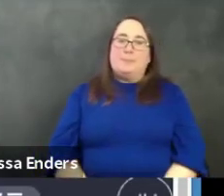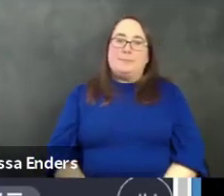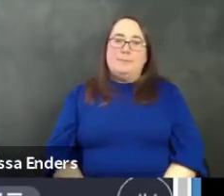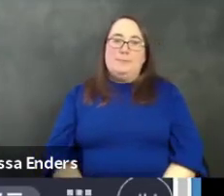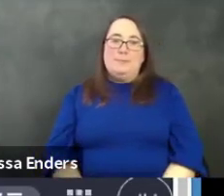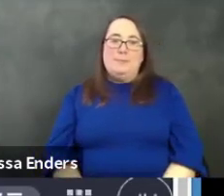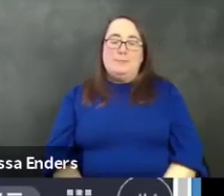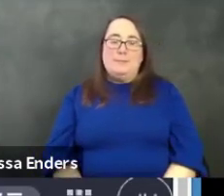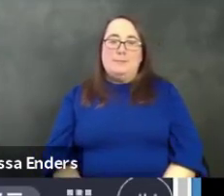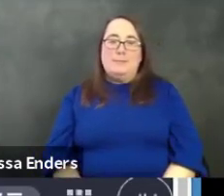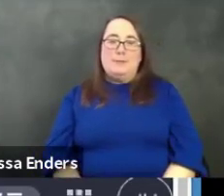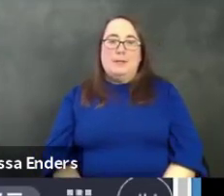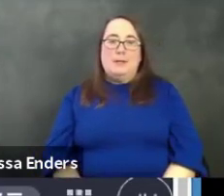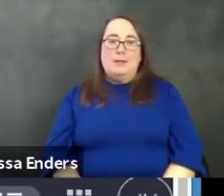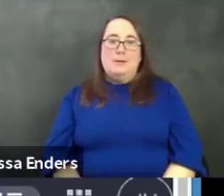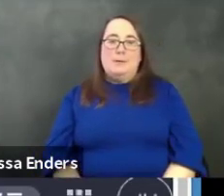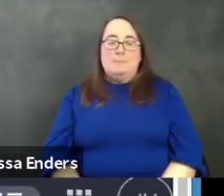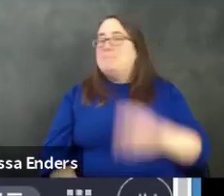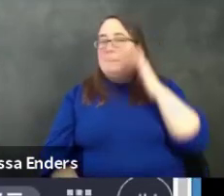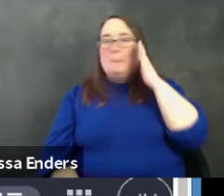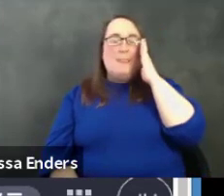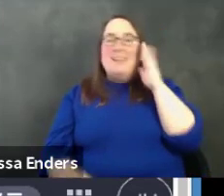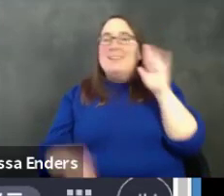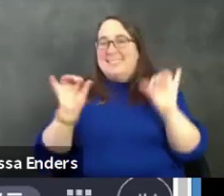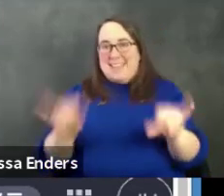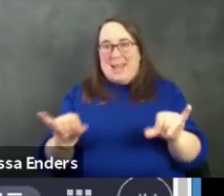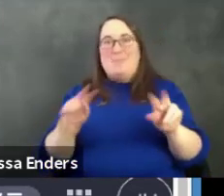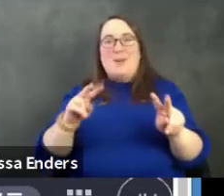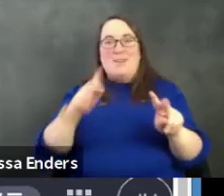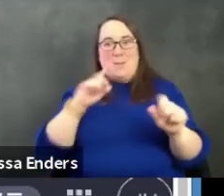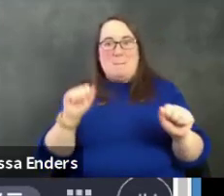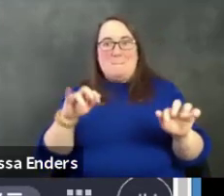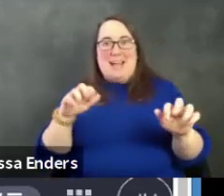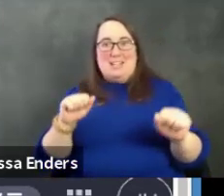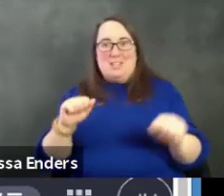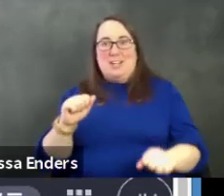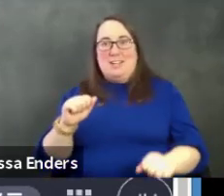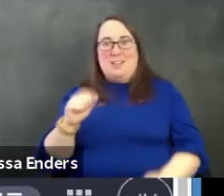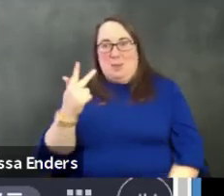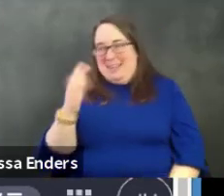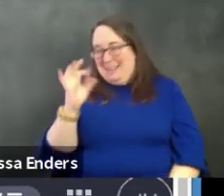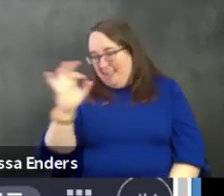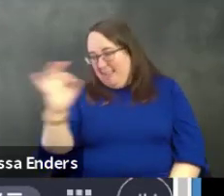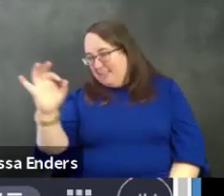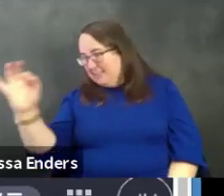All right. Same thing. Always look for that magic 3 dots.